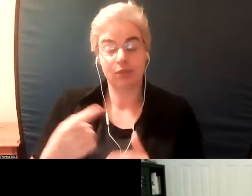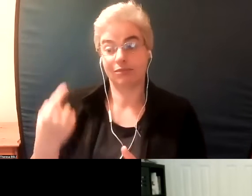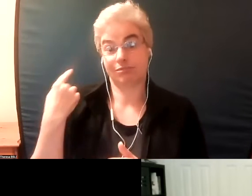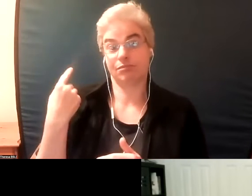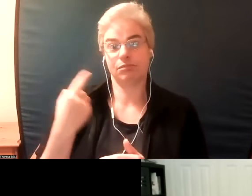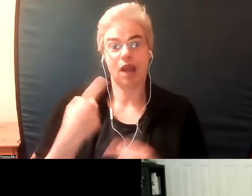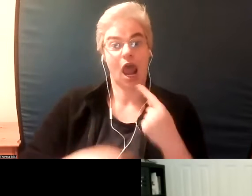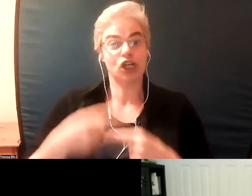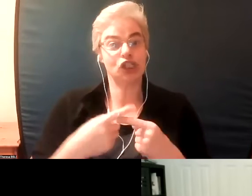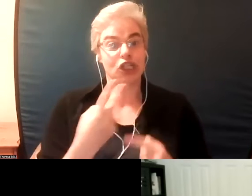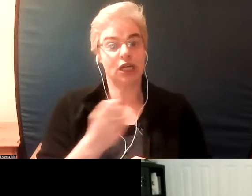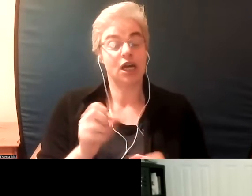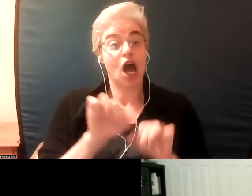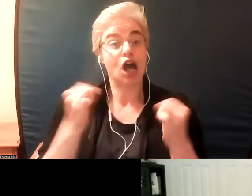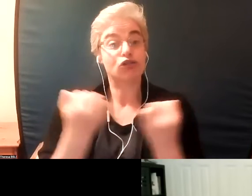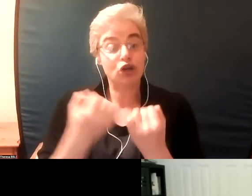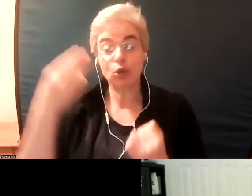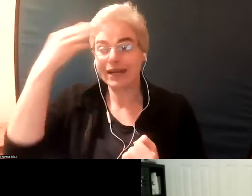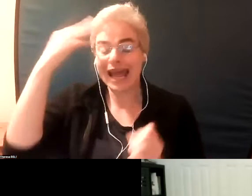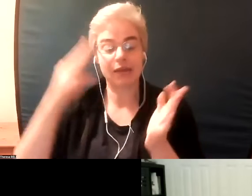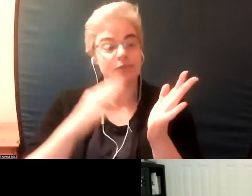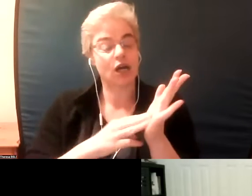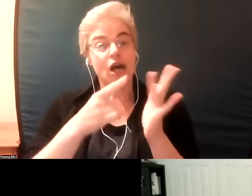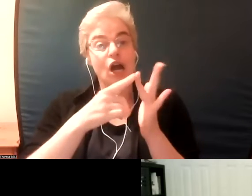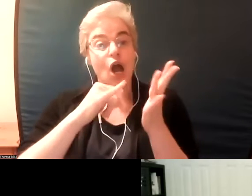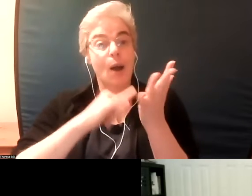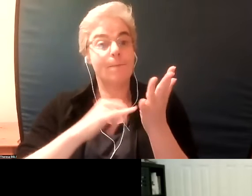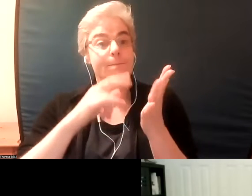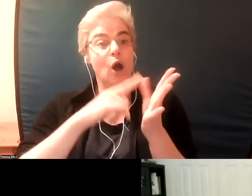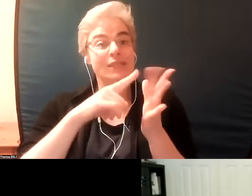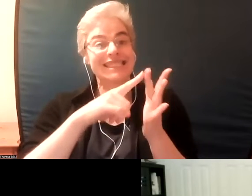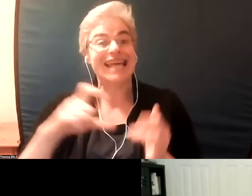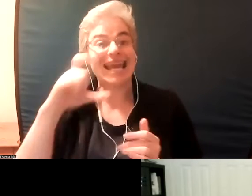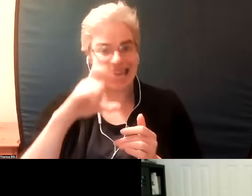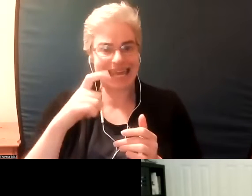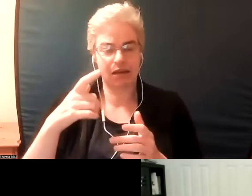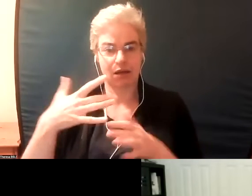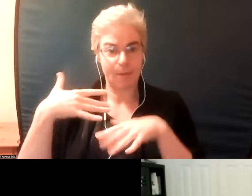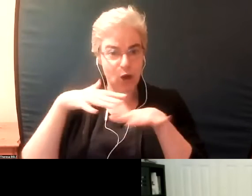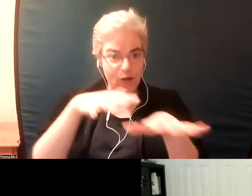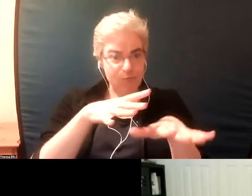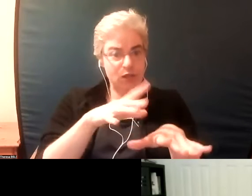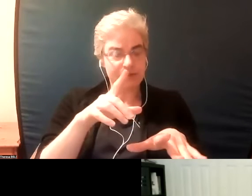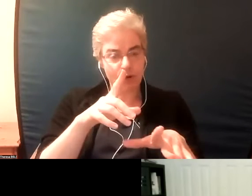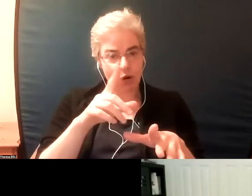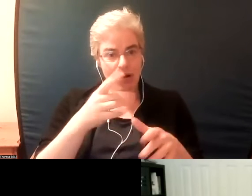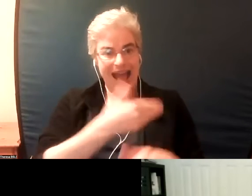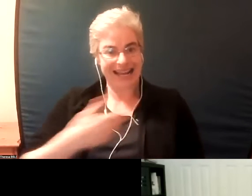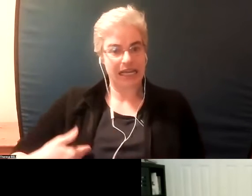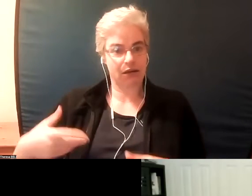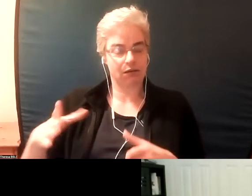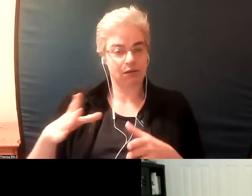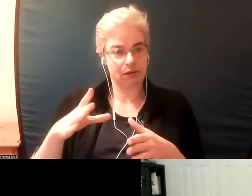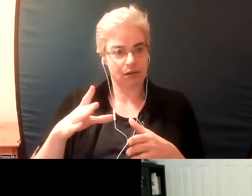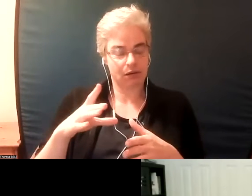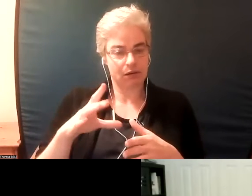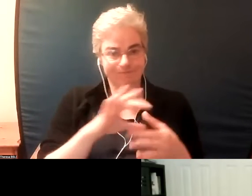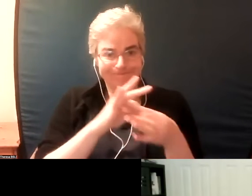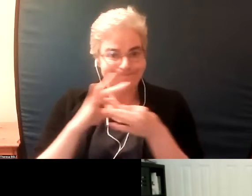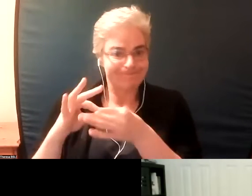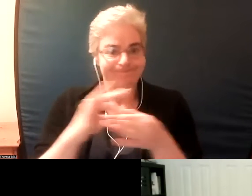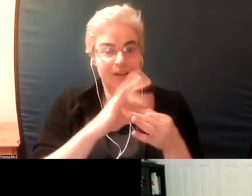2021. A group called Mosaic was launched as a movement supporting Anglicans for an inclusive church. And I read